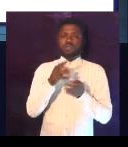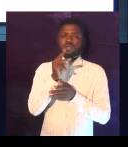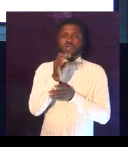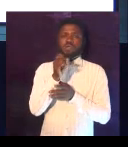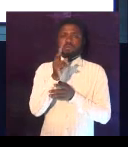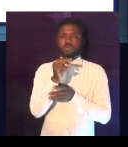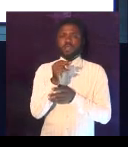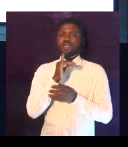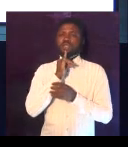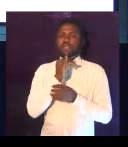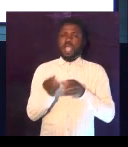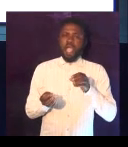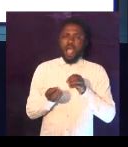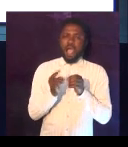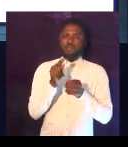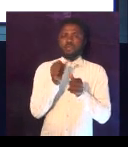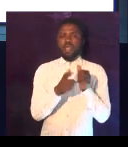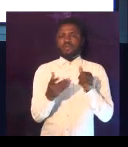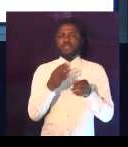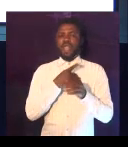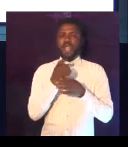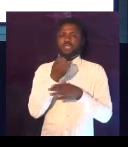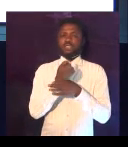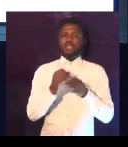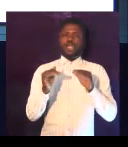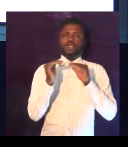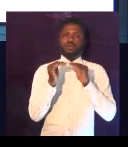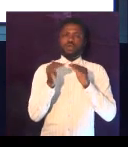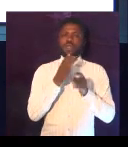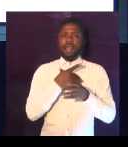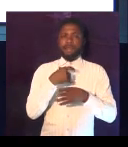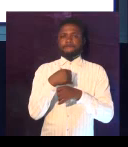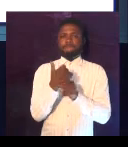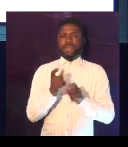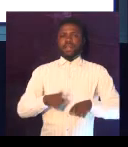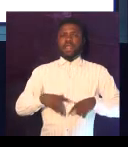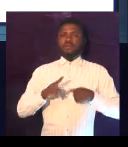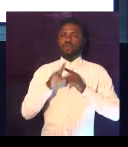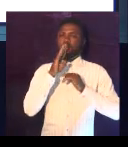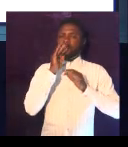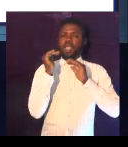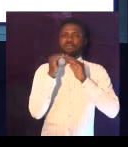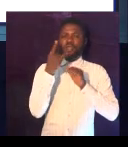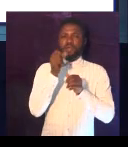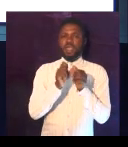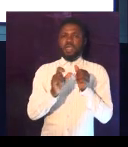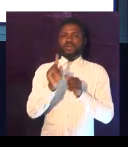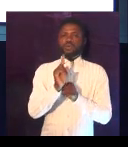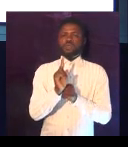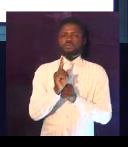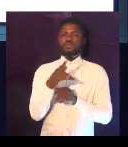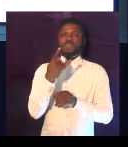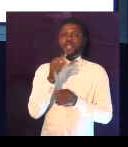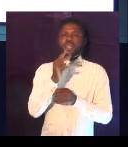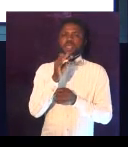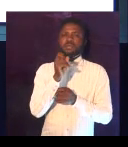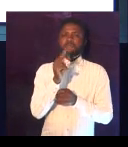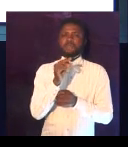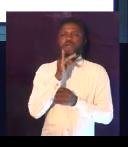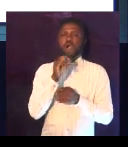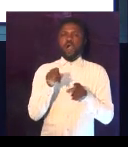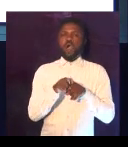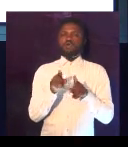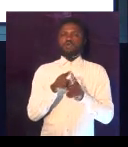mean is. You add up everything and then you share them out equally and make life to be fair for everyone.